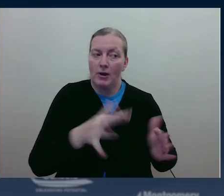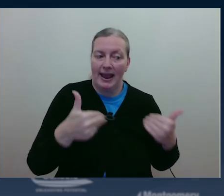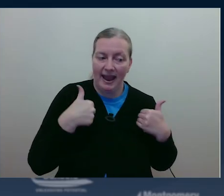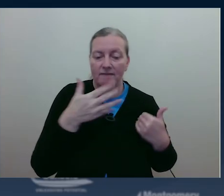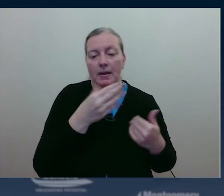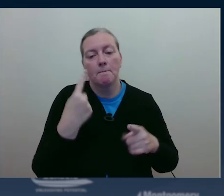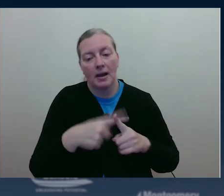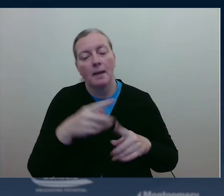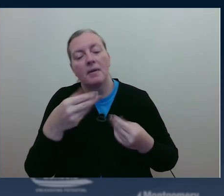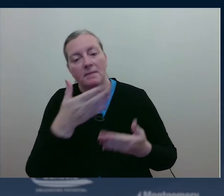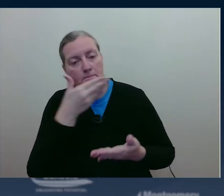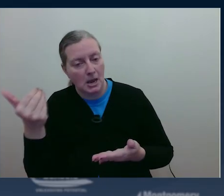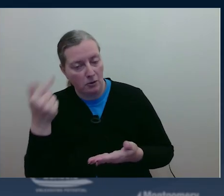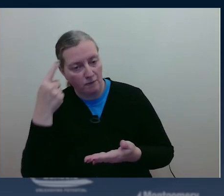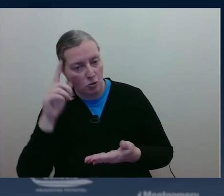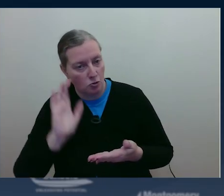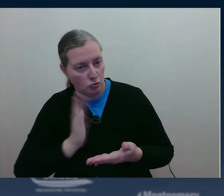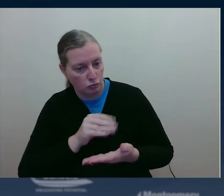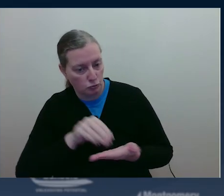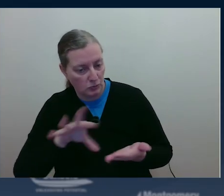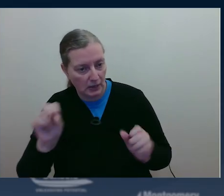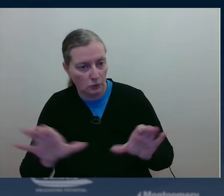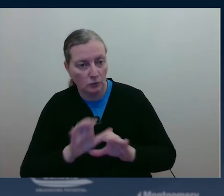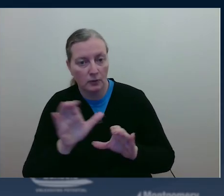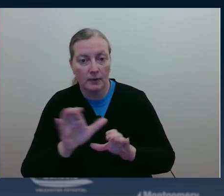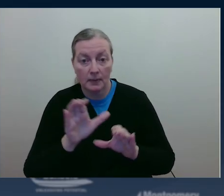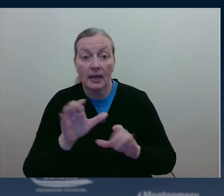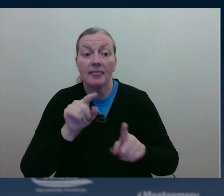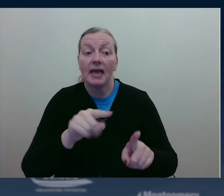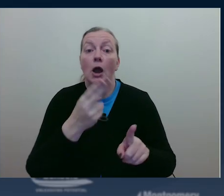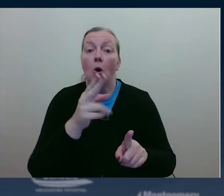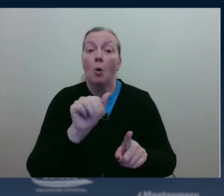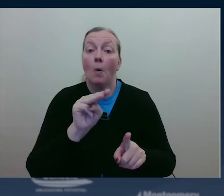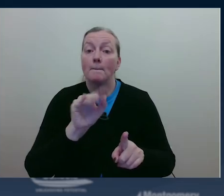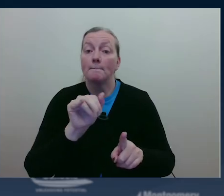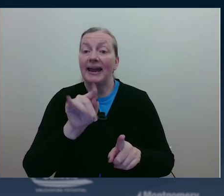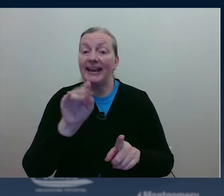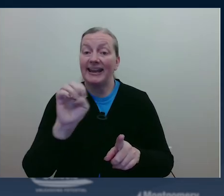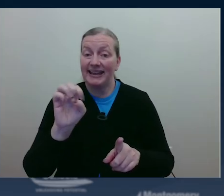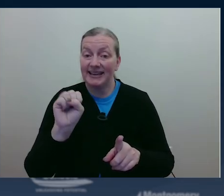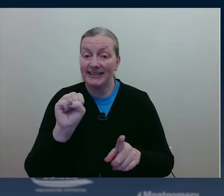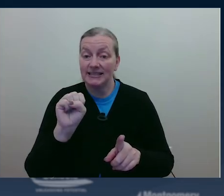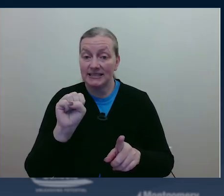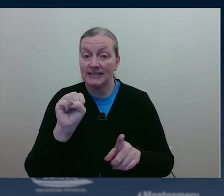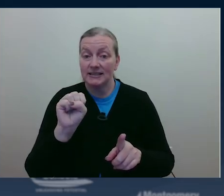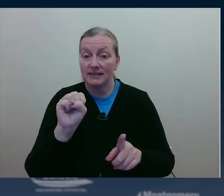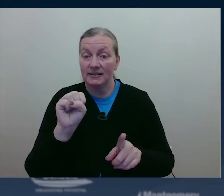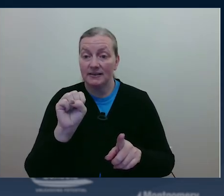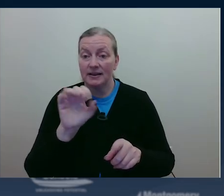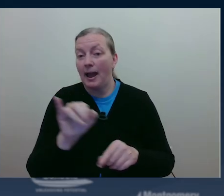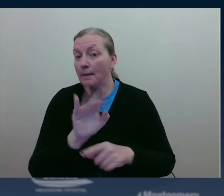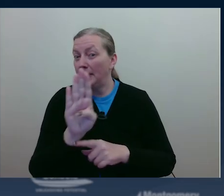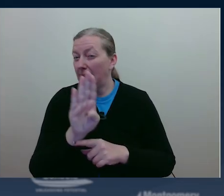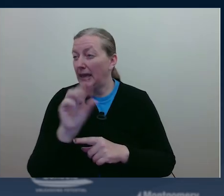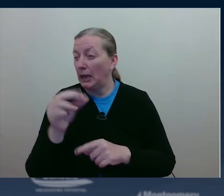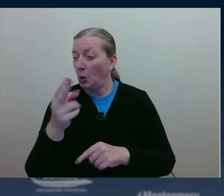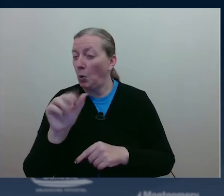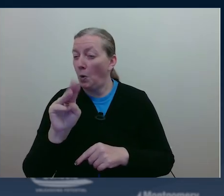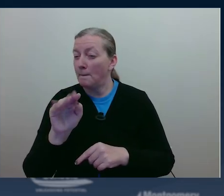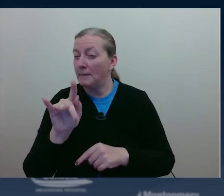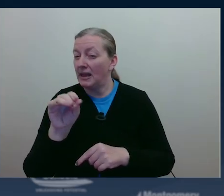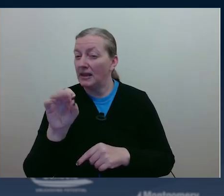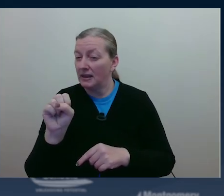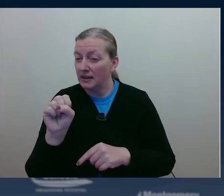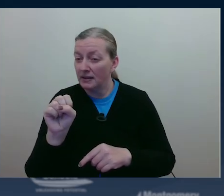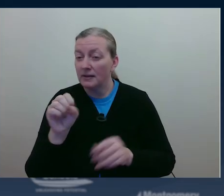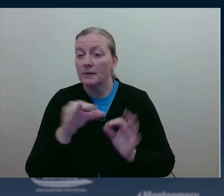the IB and Humanities program at each of our different schools in the regions and/or music related to performing arts at one of the schools and dance